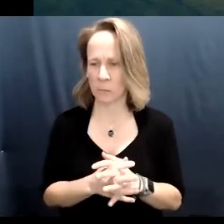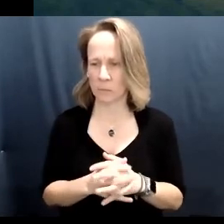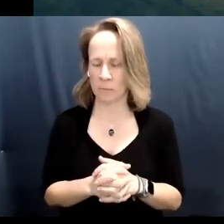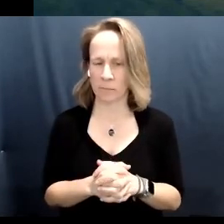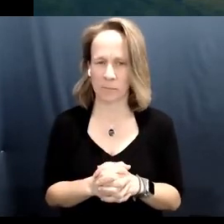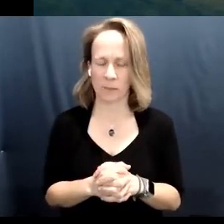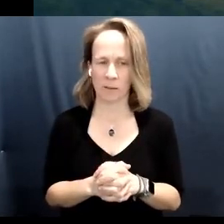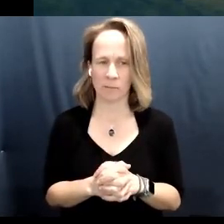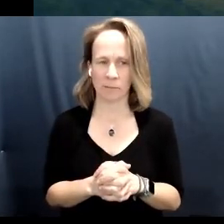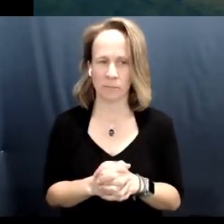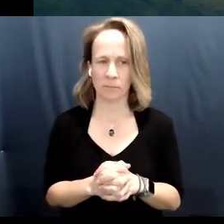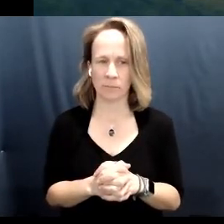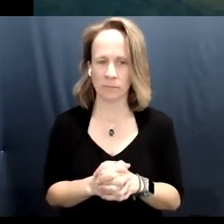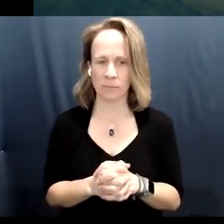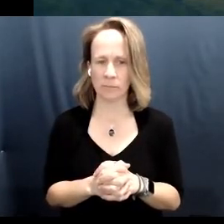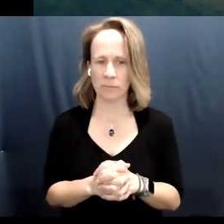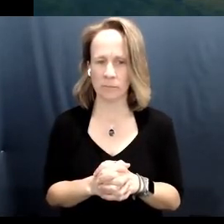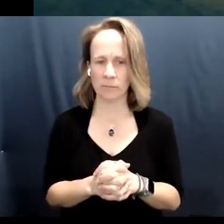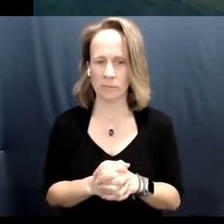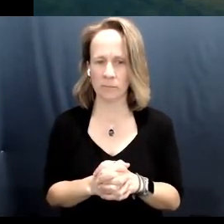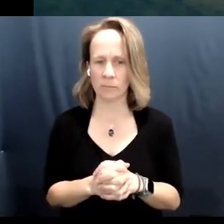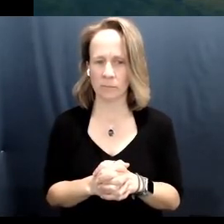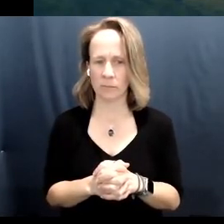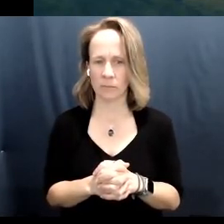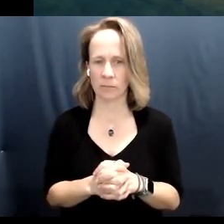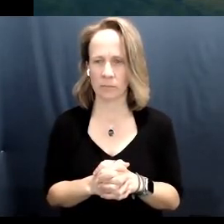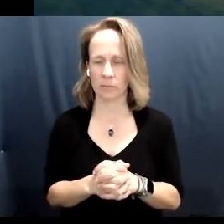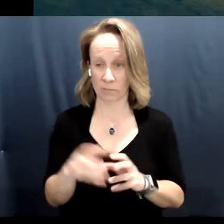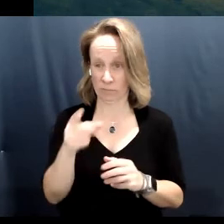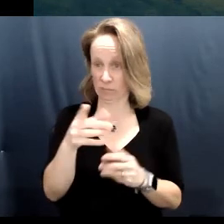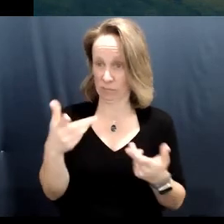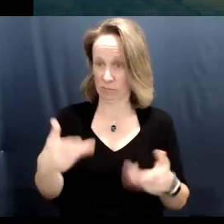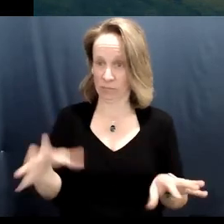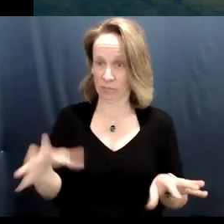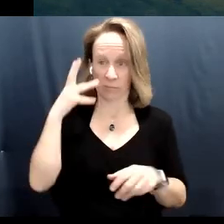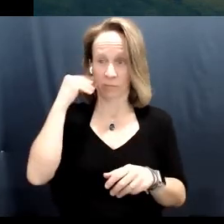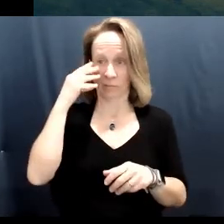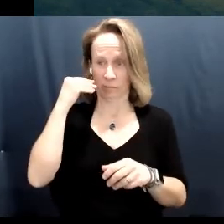Have you ever facilitated in a sexual violence support group before?